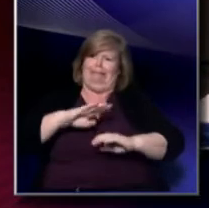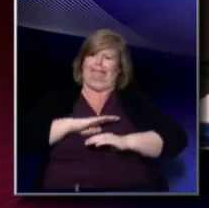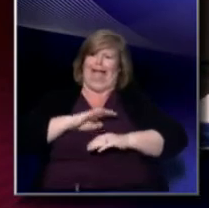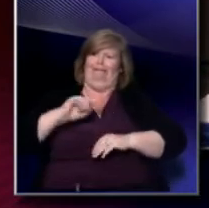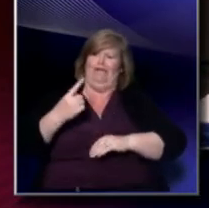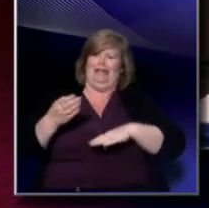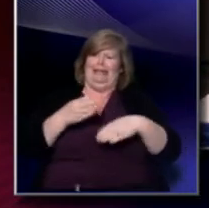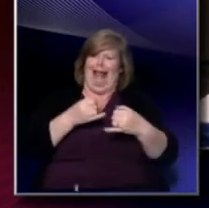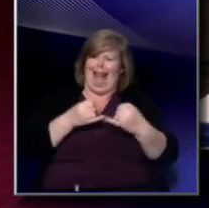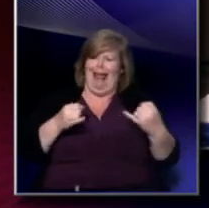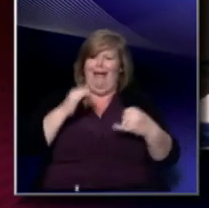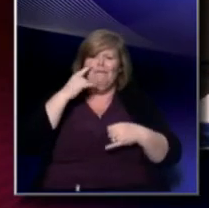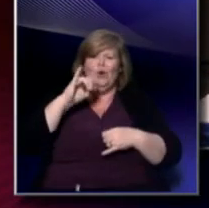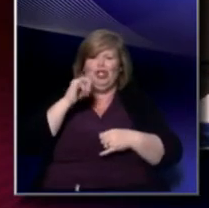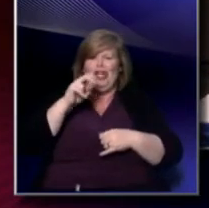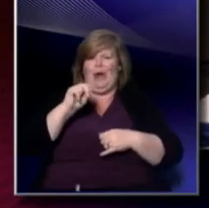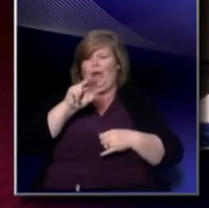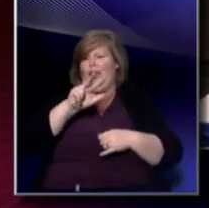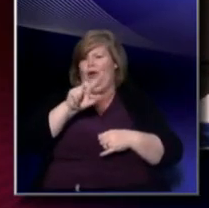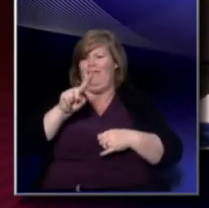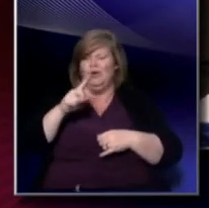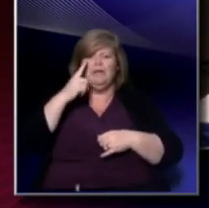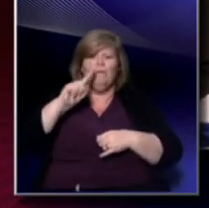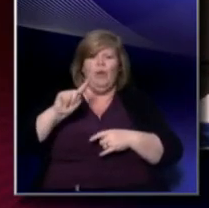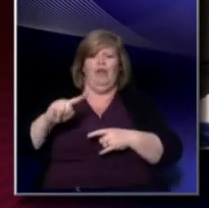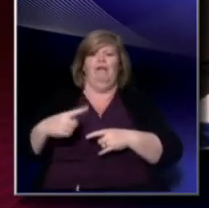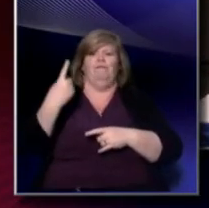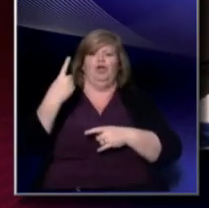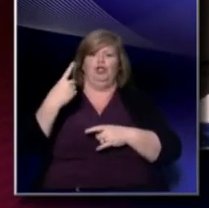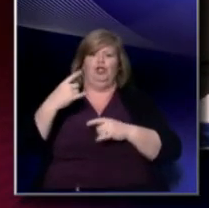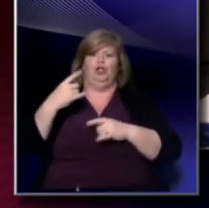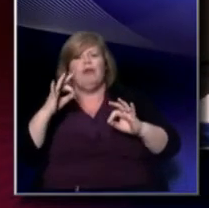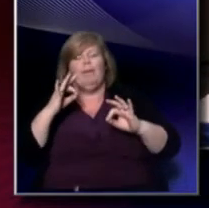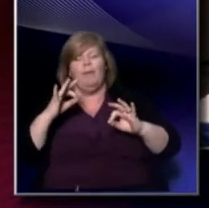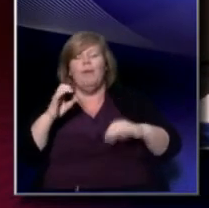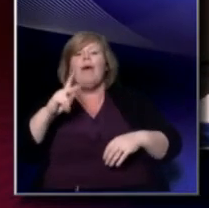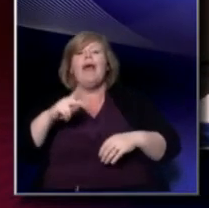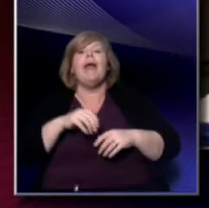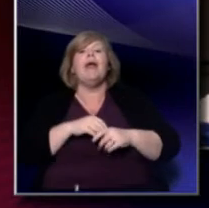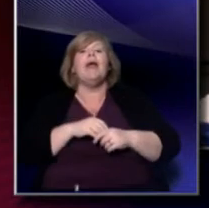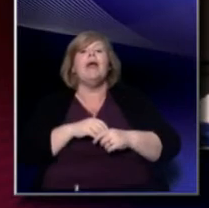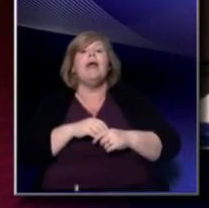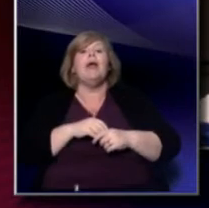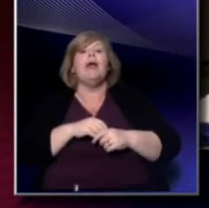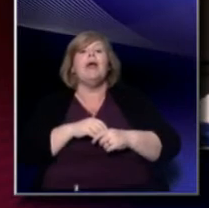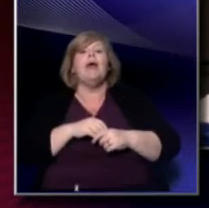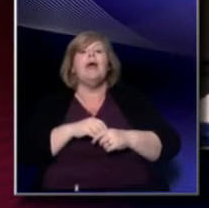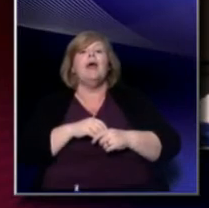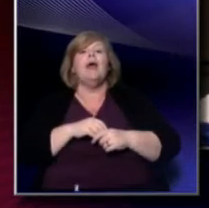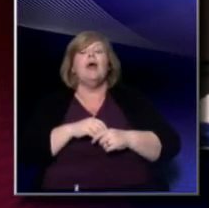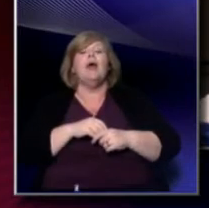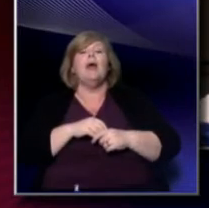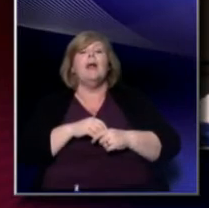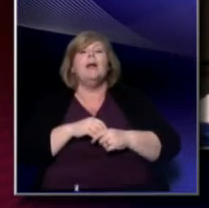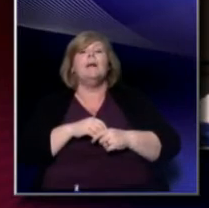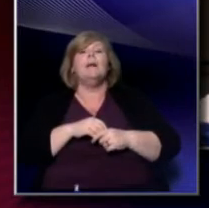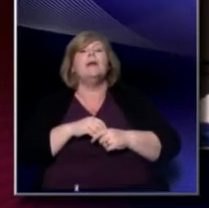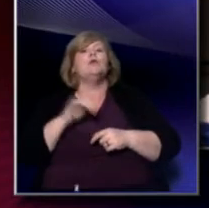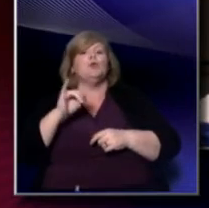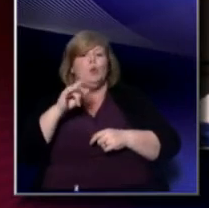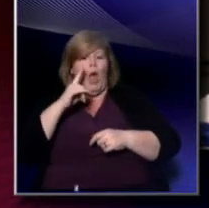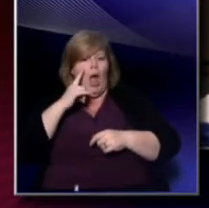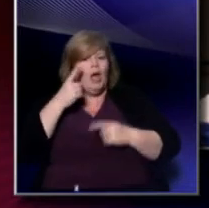January 31st for the first grant, the first of the three. And I do agree with